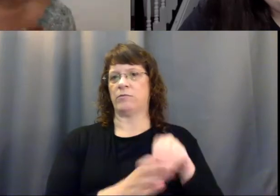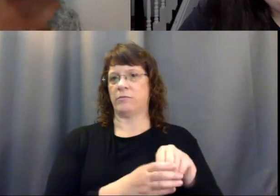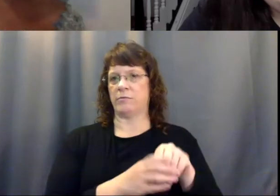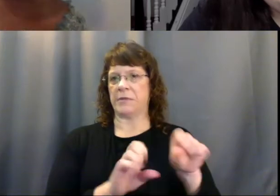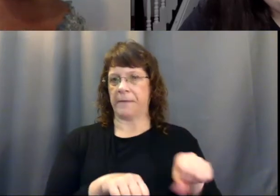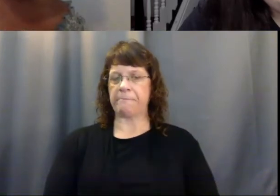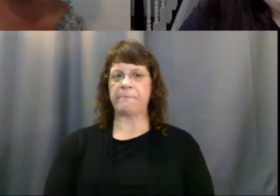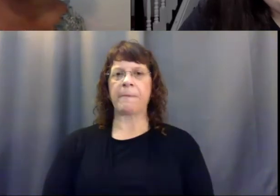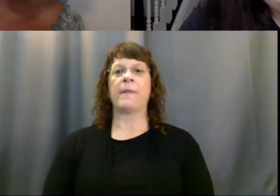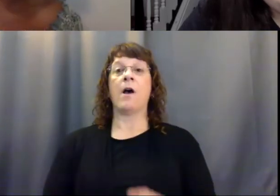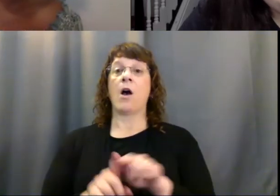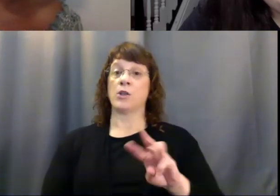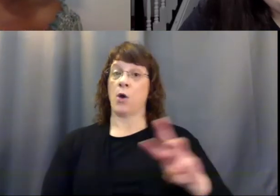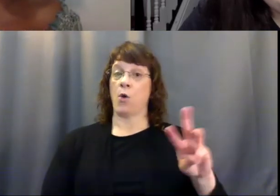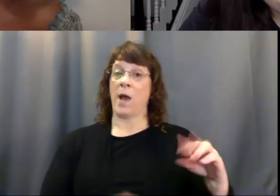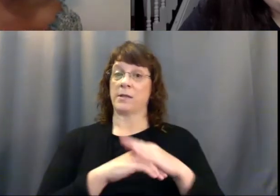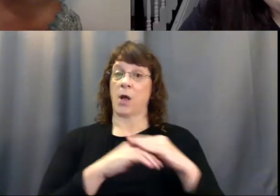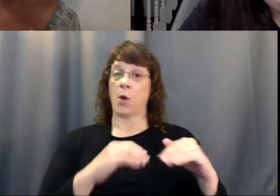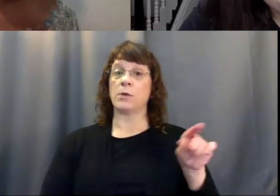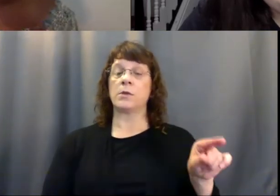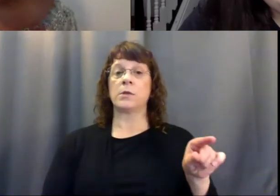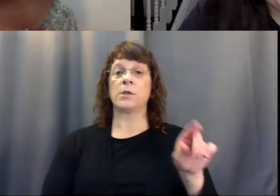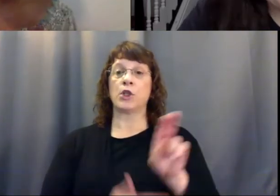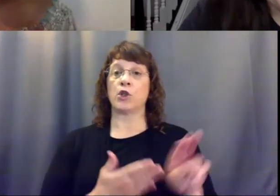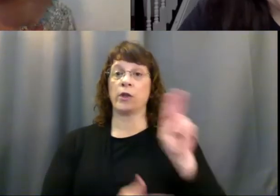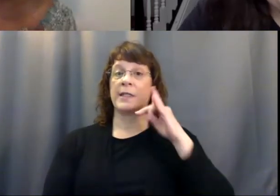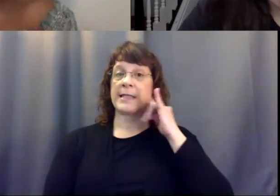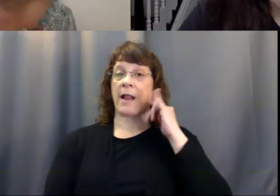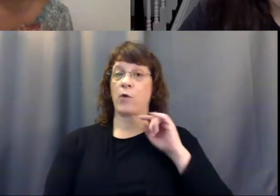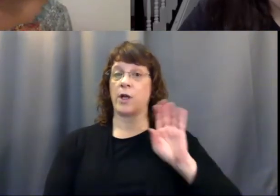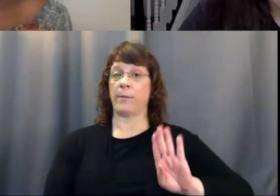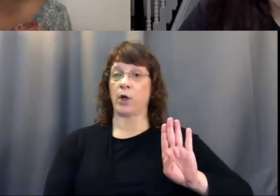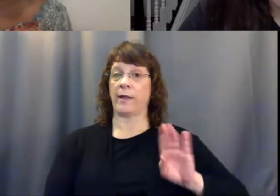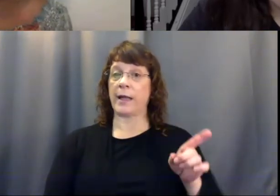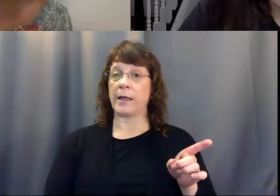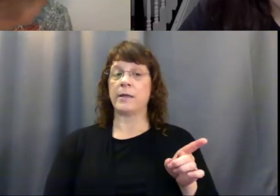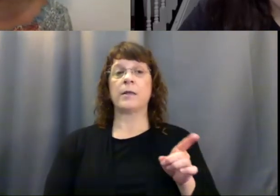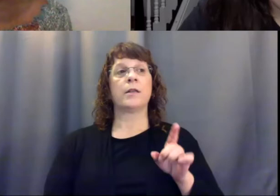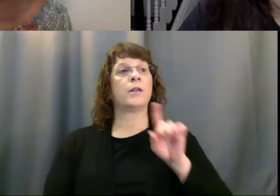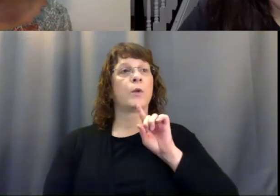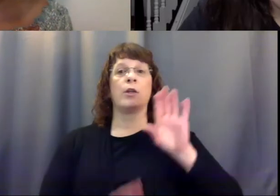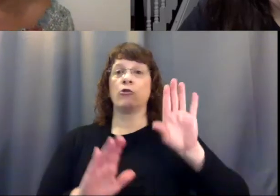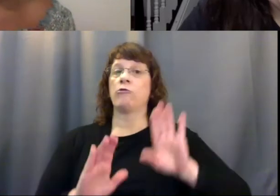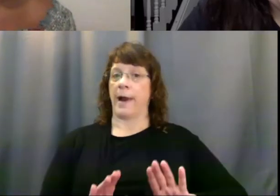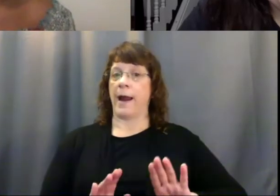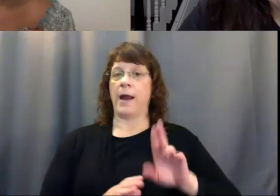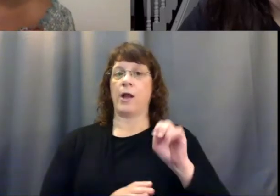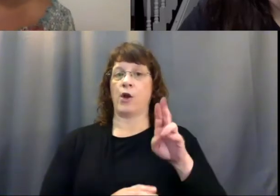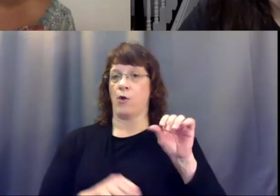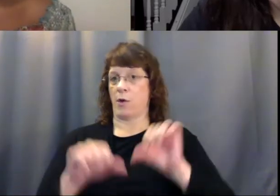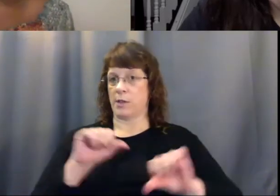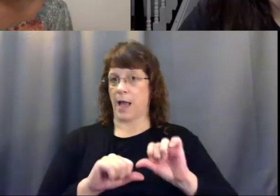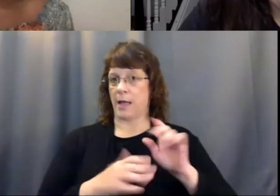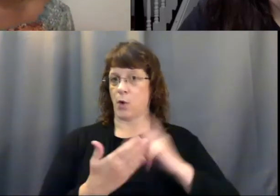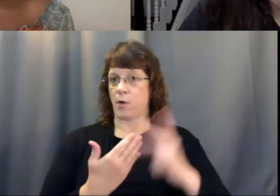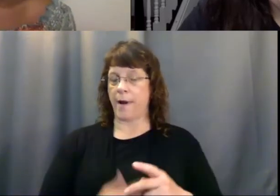Also on the West Coast, there's University of California, Berkeley has a very great neuroscience program.